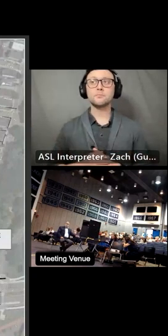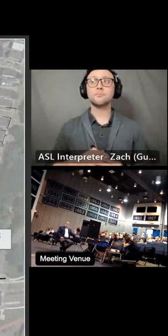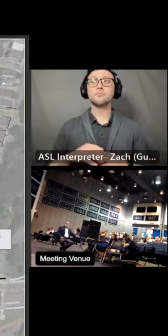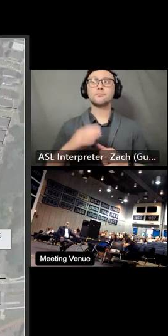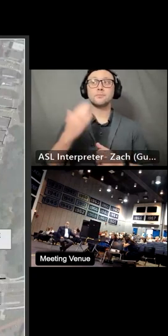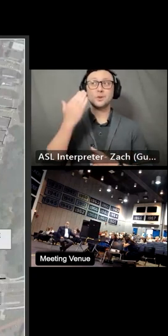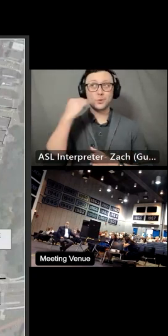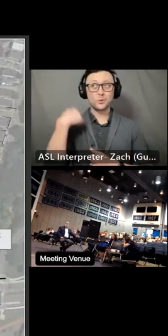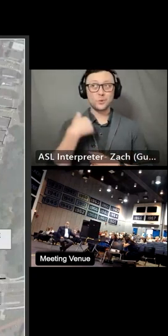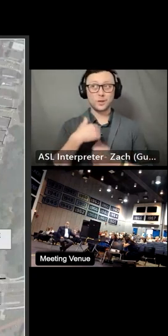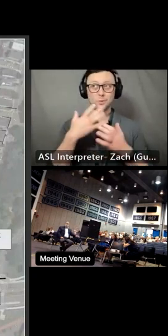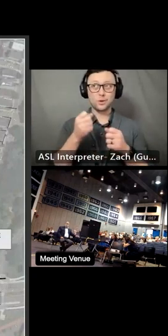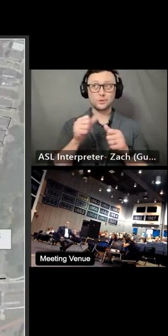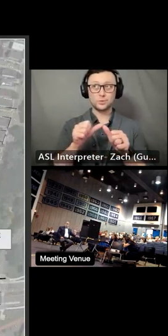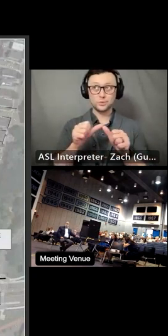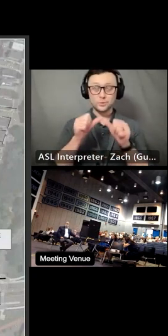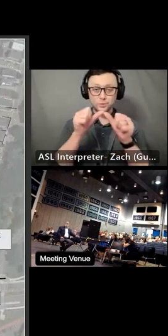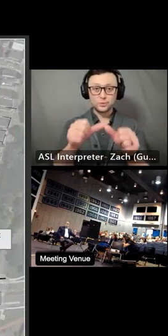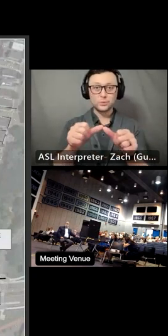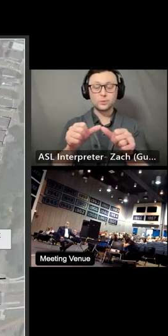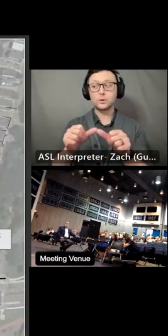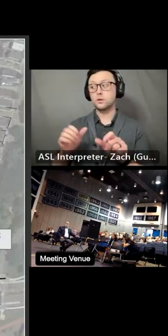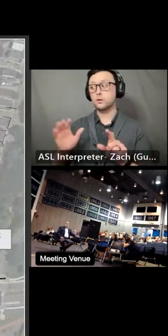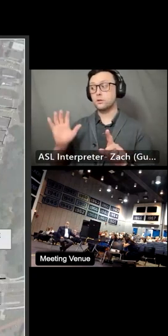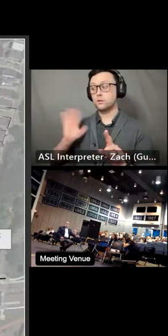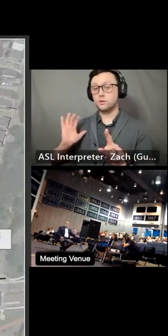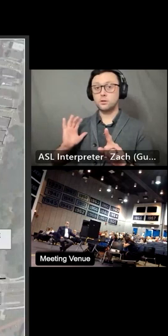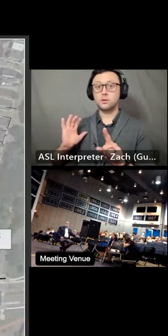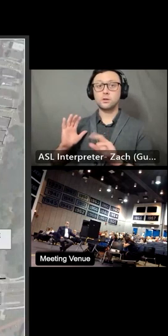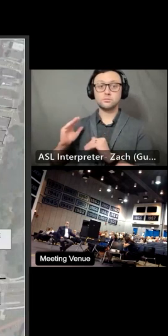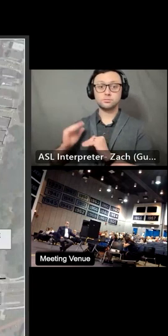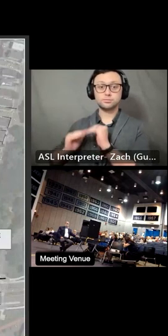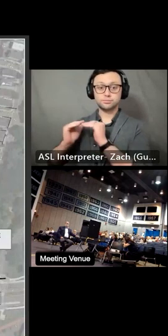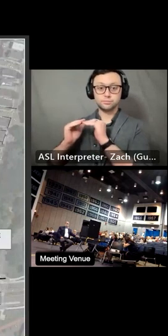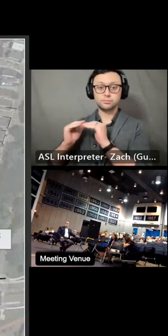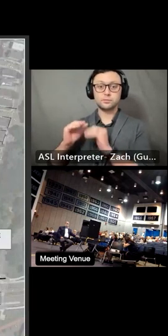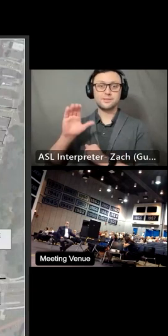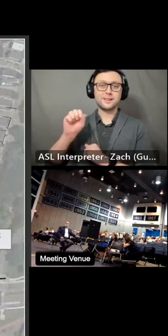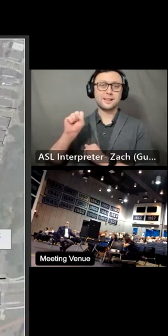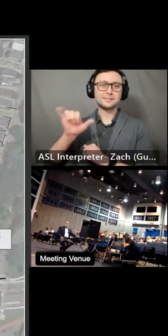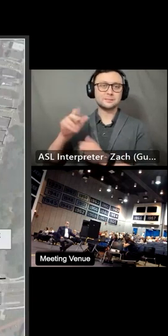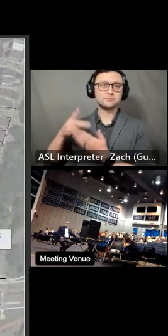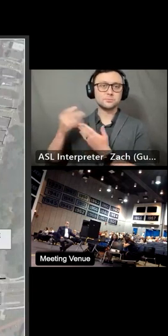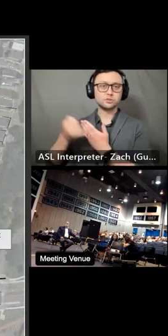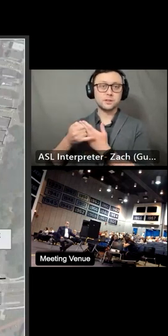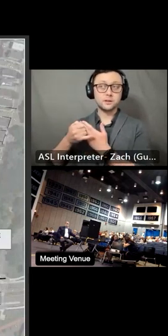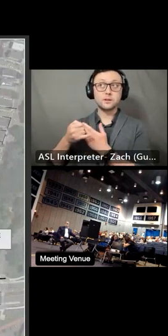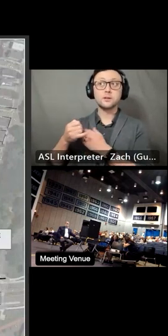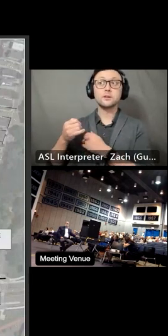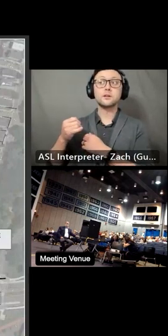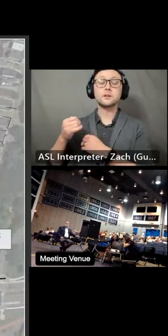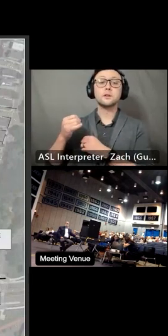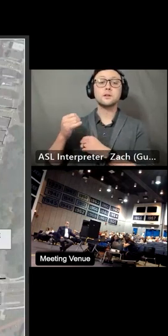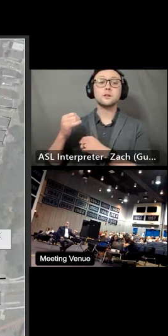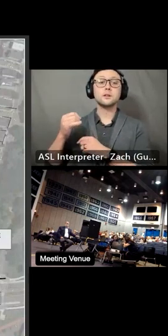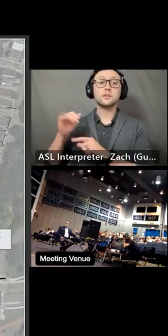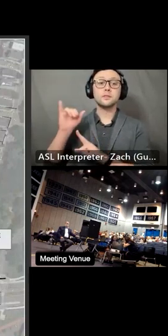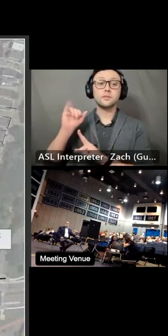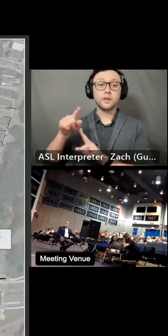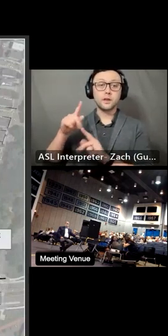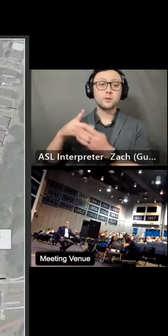Emerald Necklace connector that was constructed through the Casey Overpass project. The Casey Overlay project and is